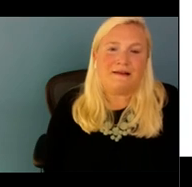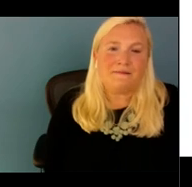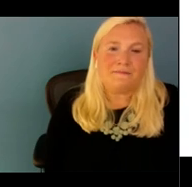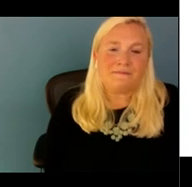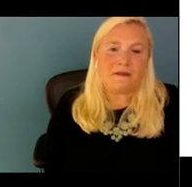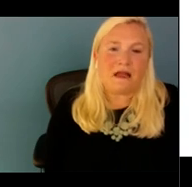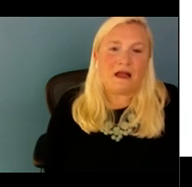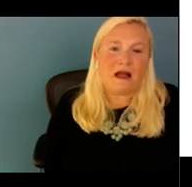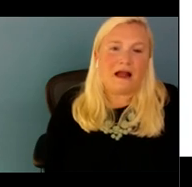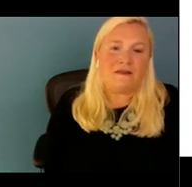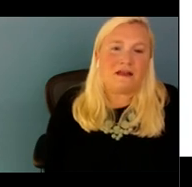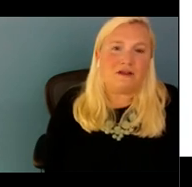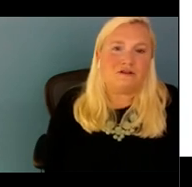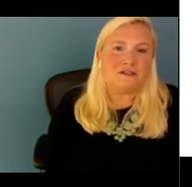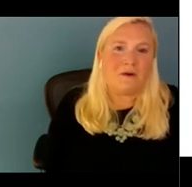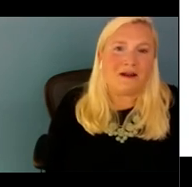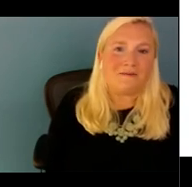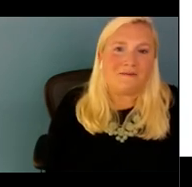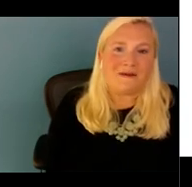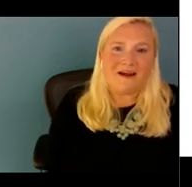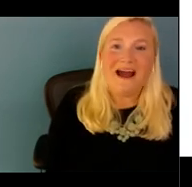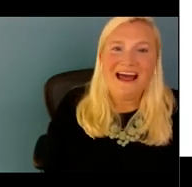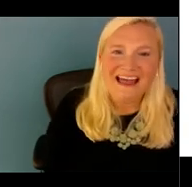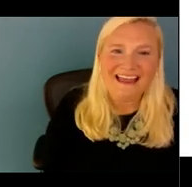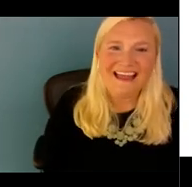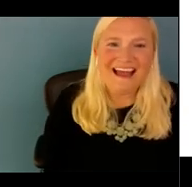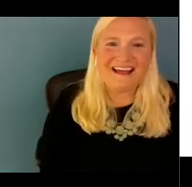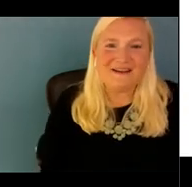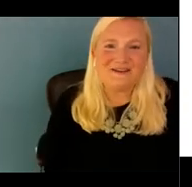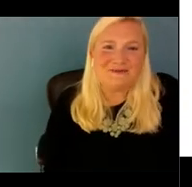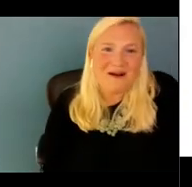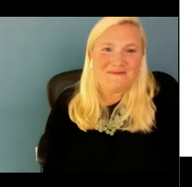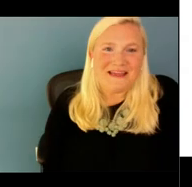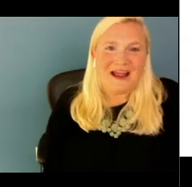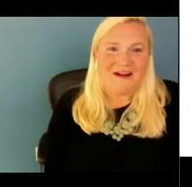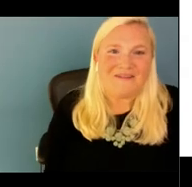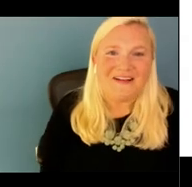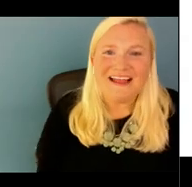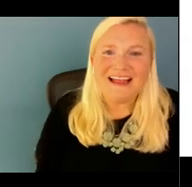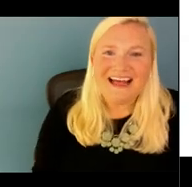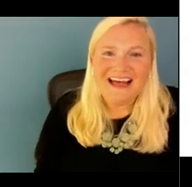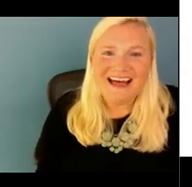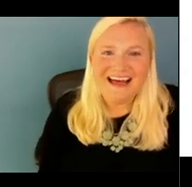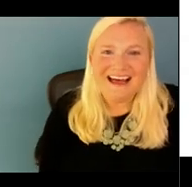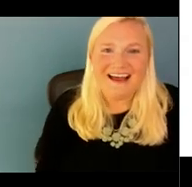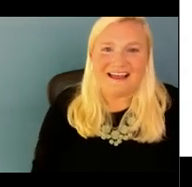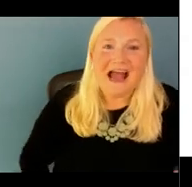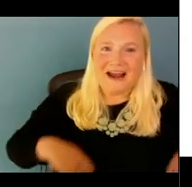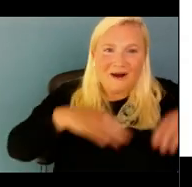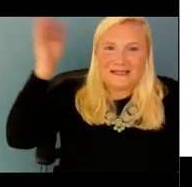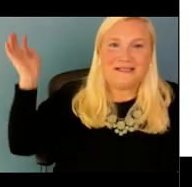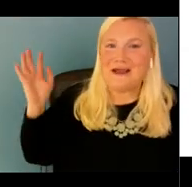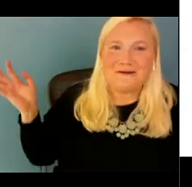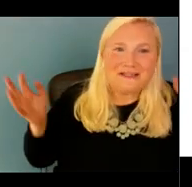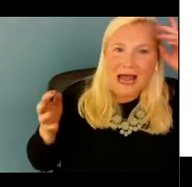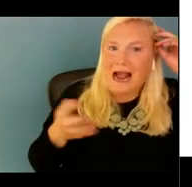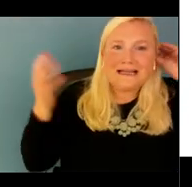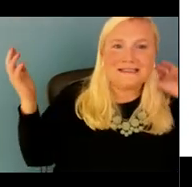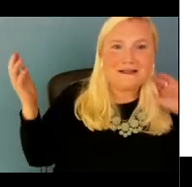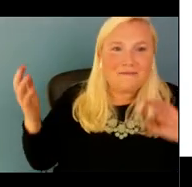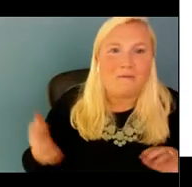do? I think you just want to be that's a huge question. Yeah, no,